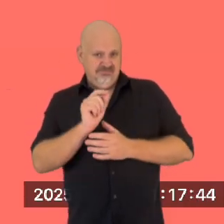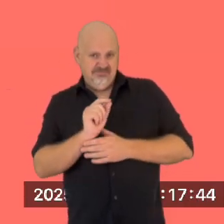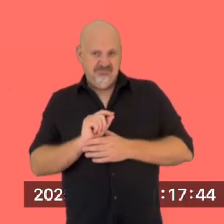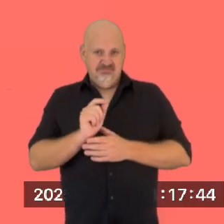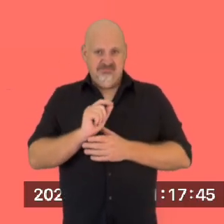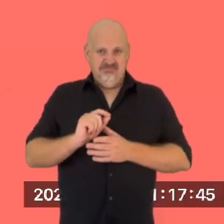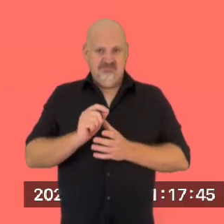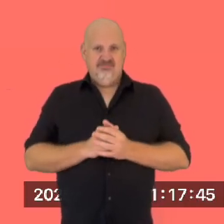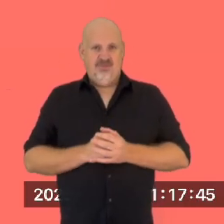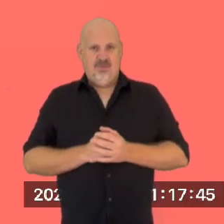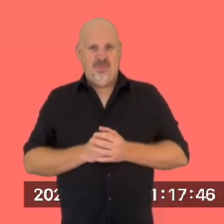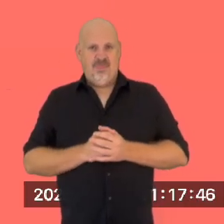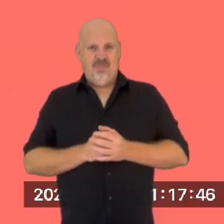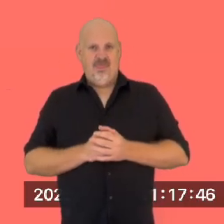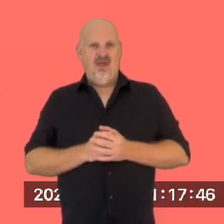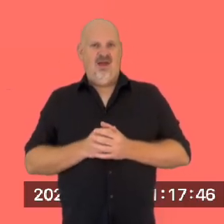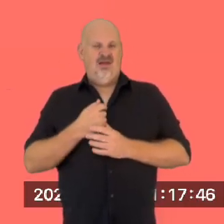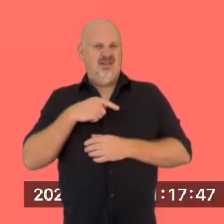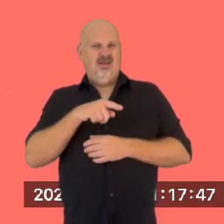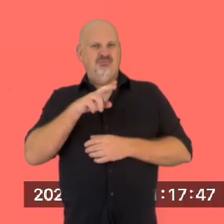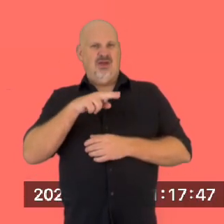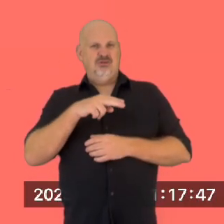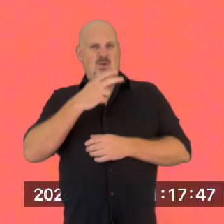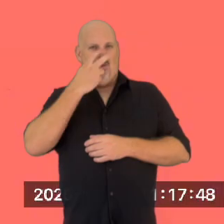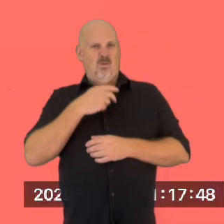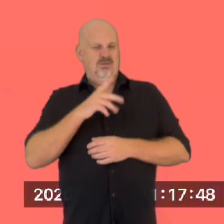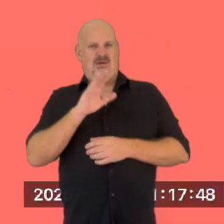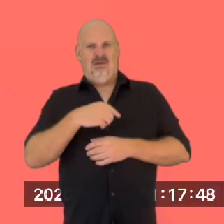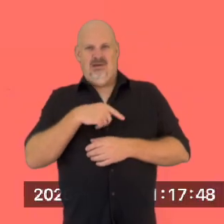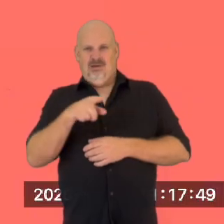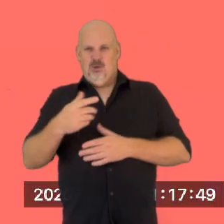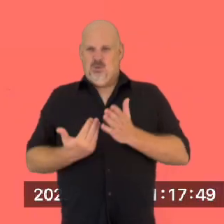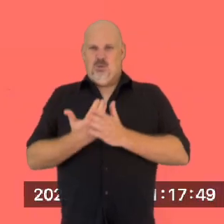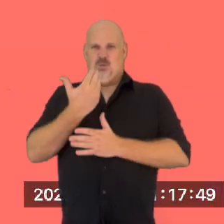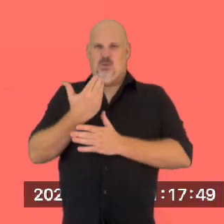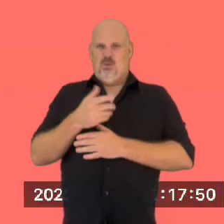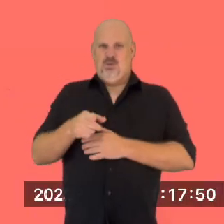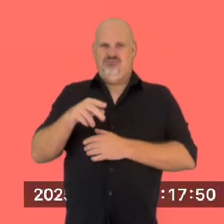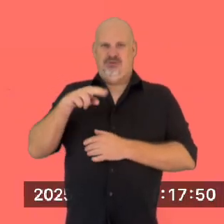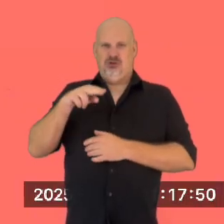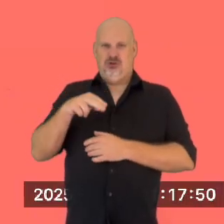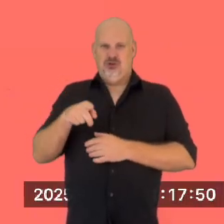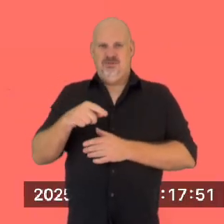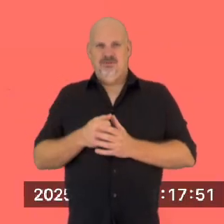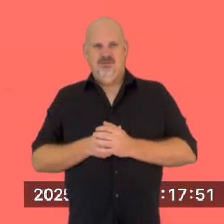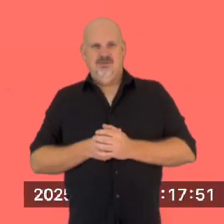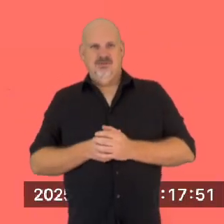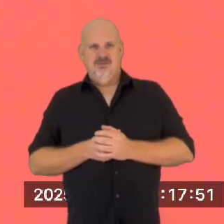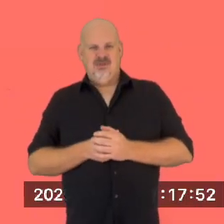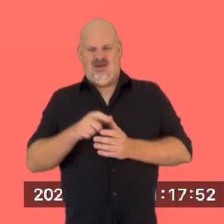Play there. This was an old brush of mine, so I might move over to one of the nice new brushes that you've